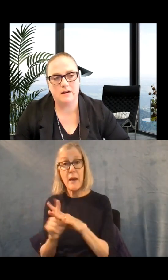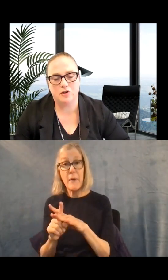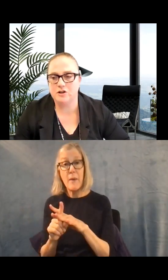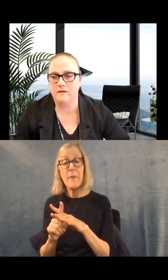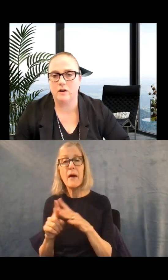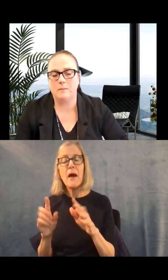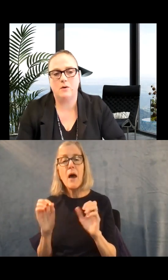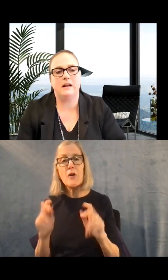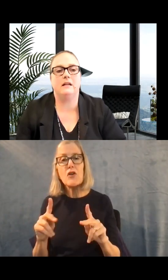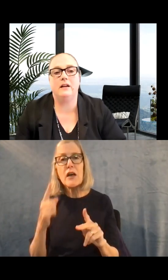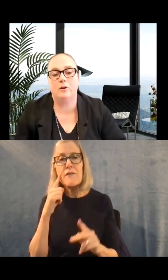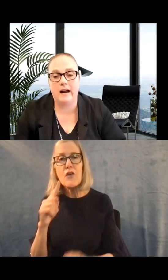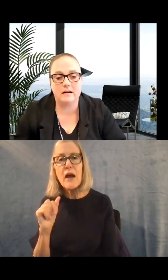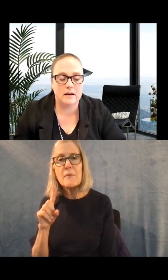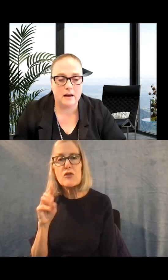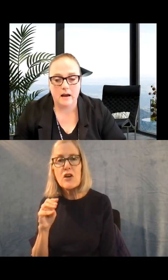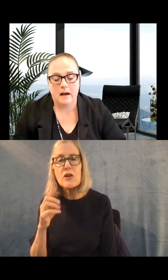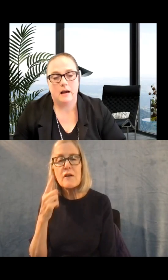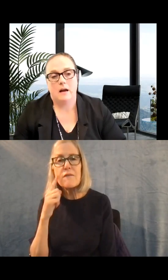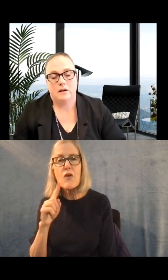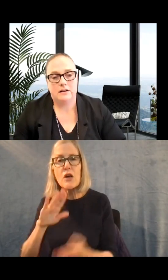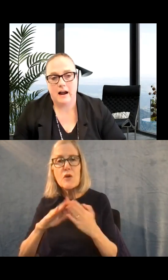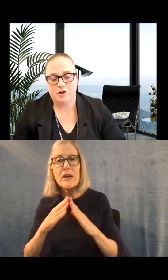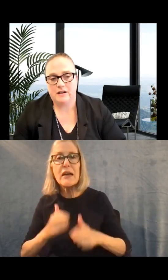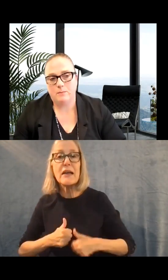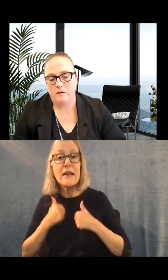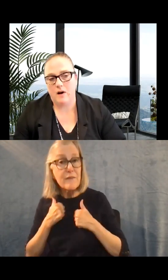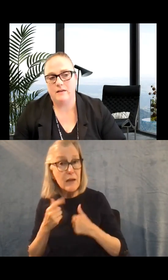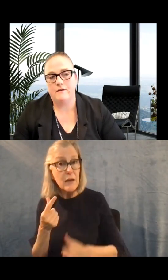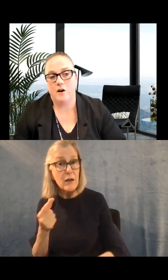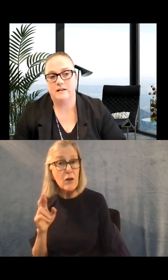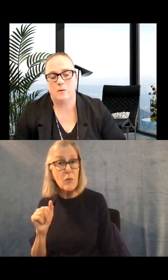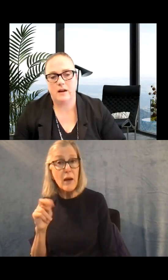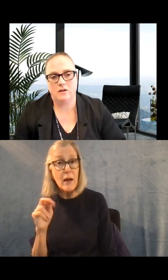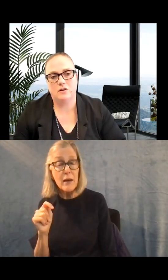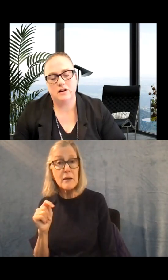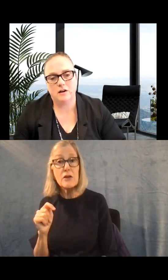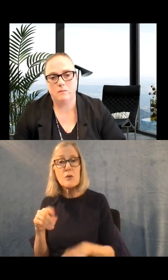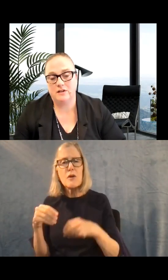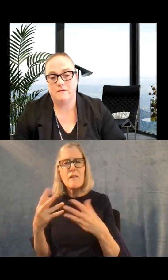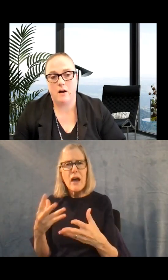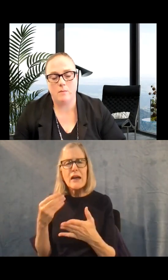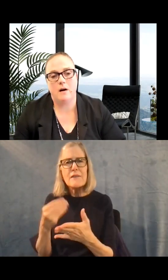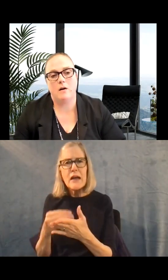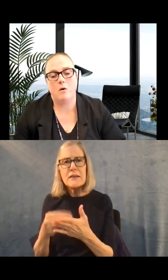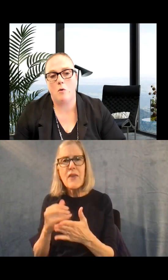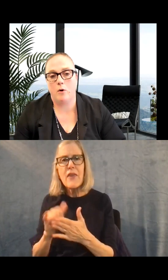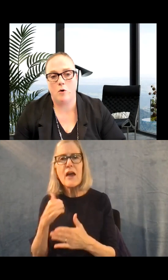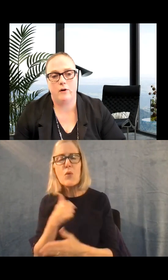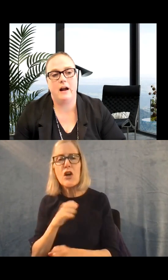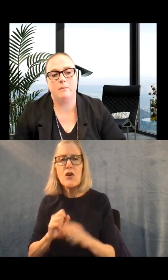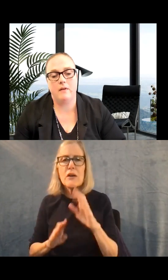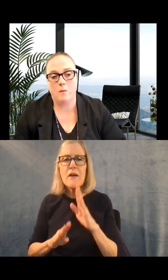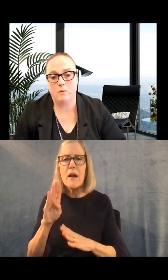an administration for community living grant to actually provide the funds that we could, develop a